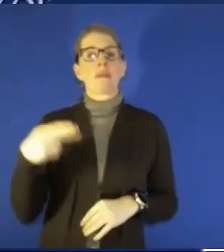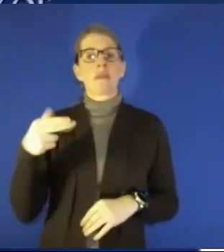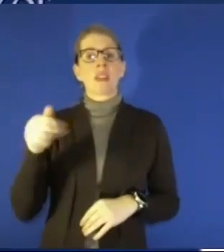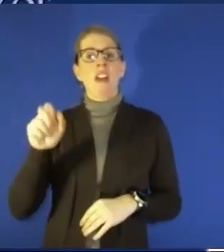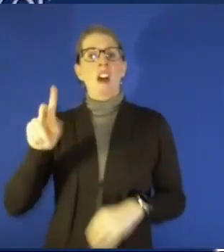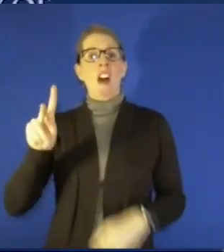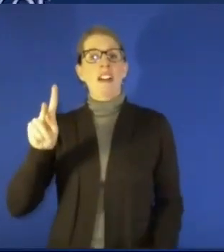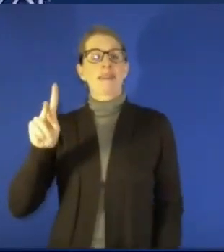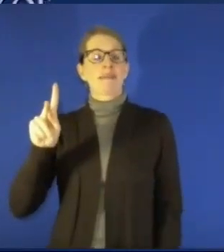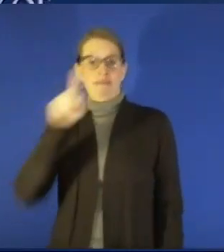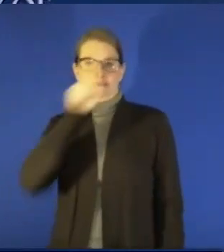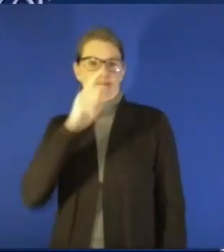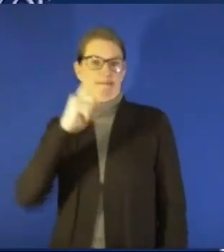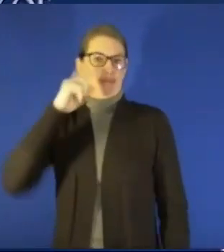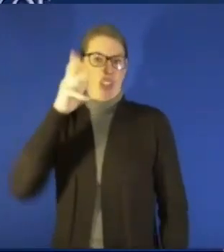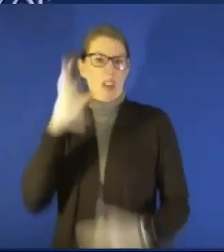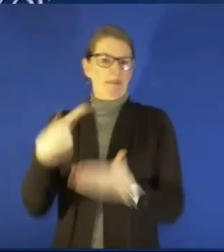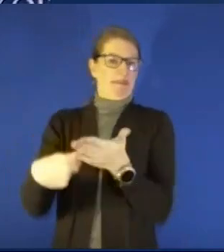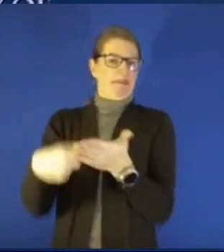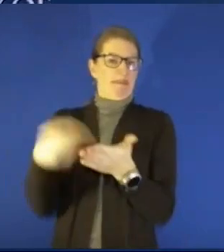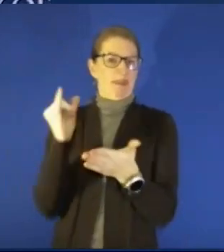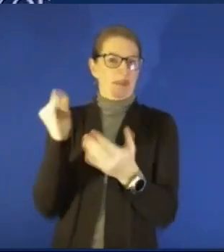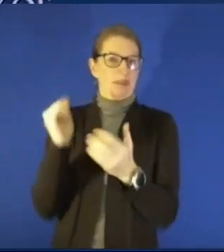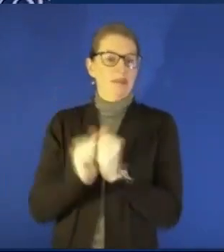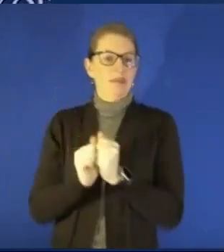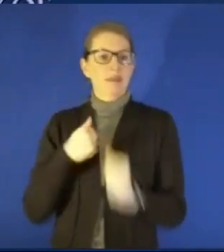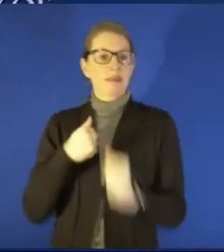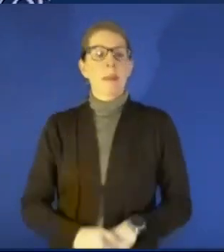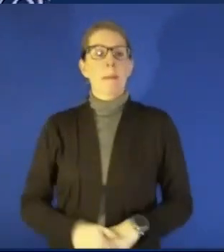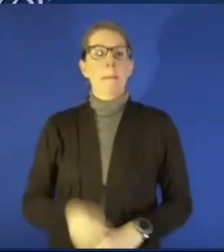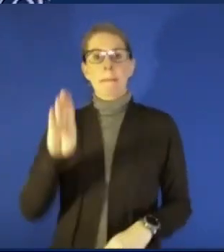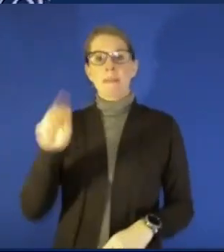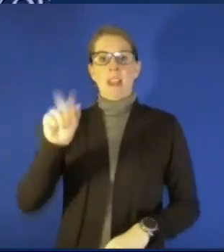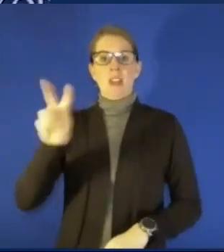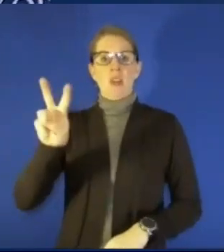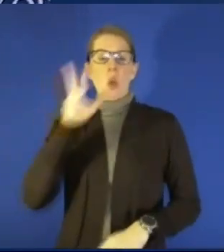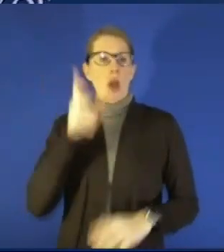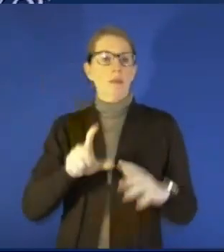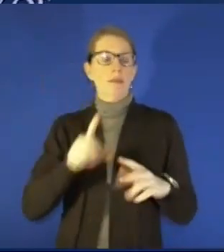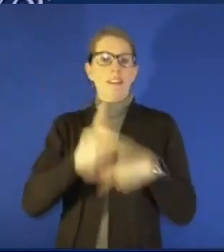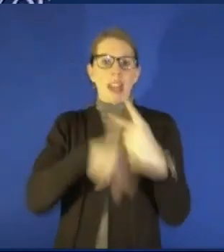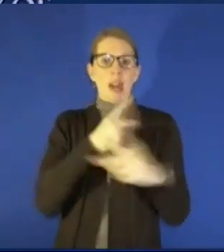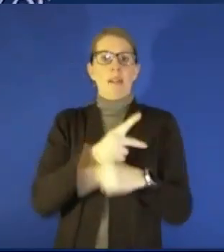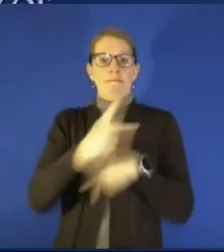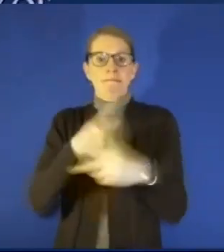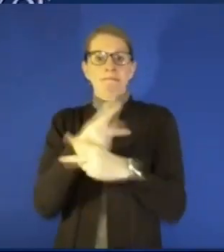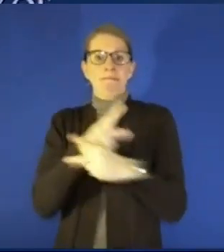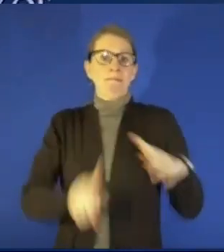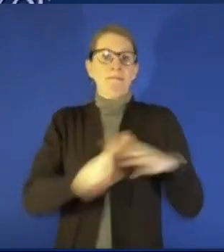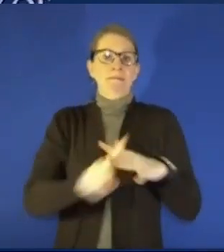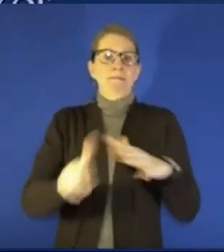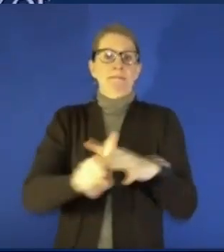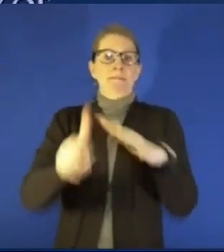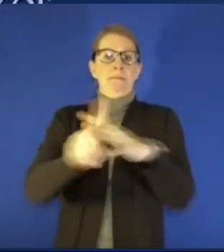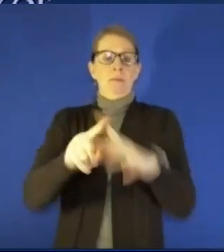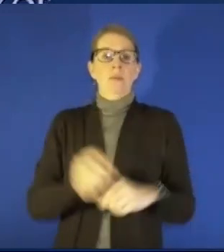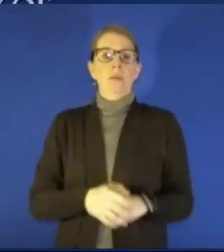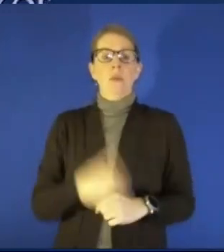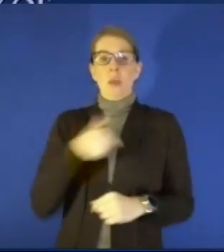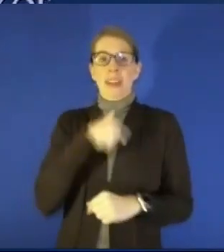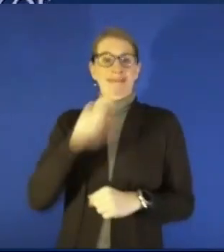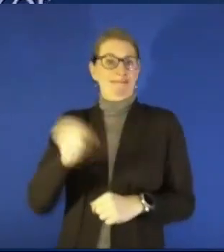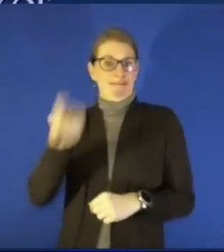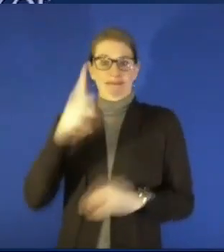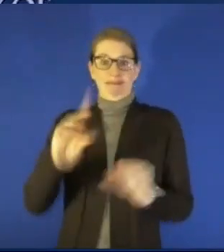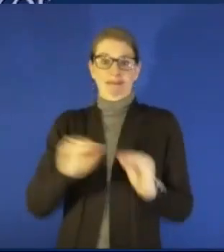know, BA2, first of all, there's just going to be one variant after another. So I think we have to just come to that basic understanding. And we've seen that, right?